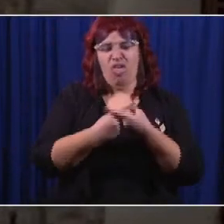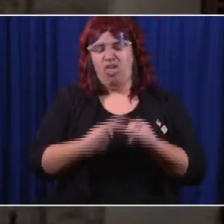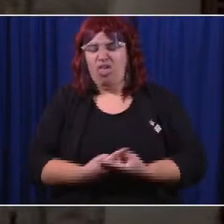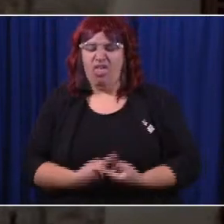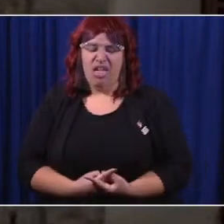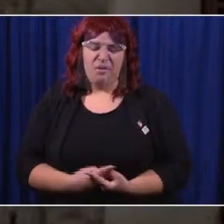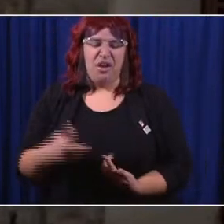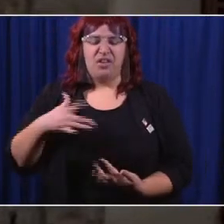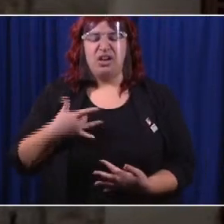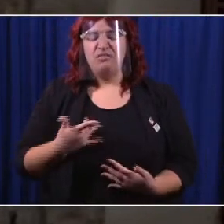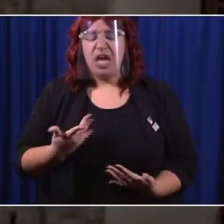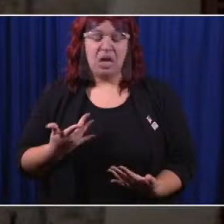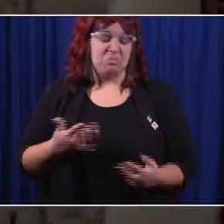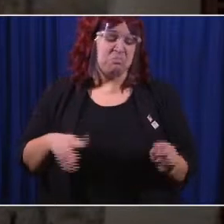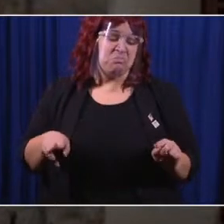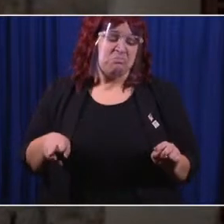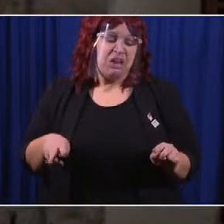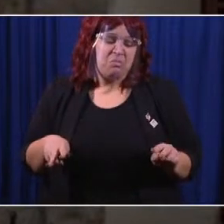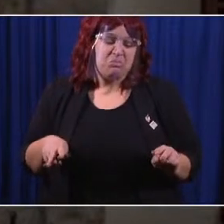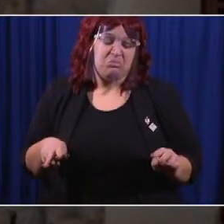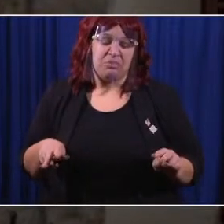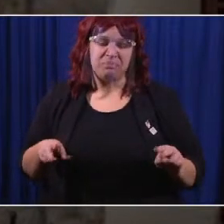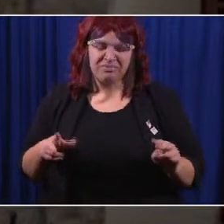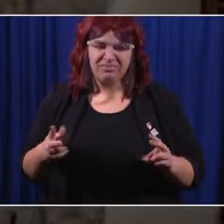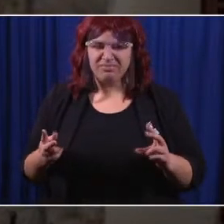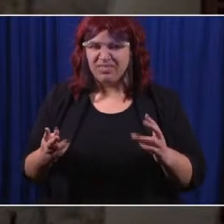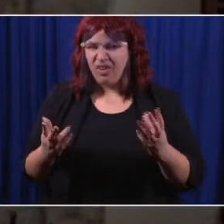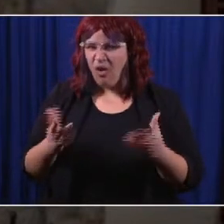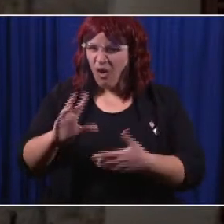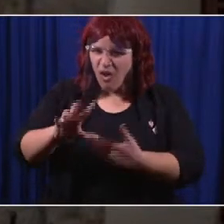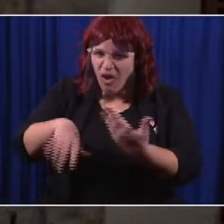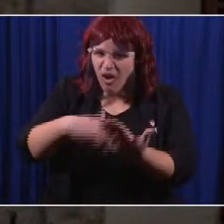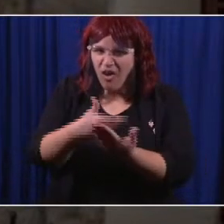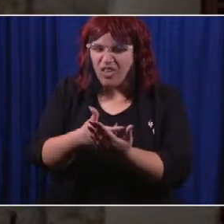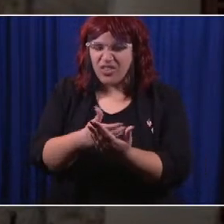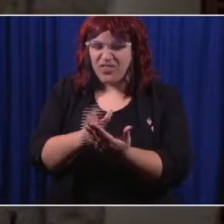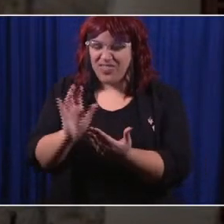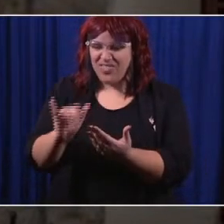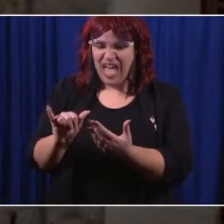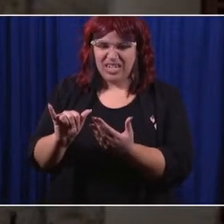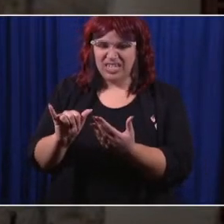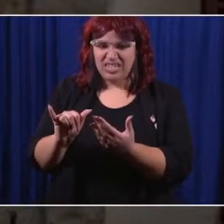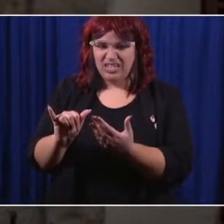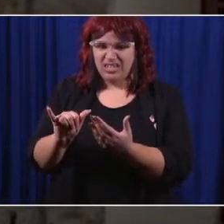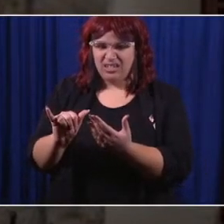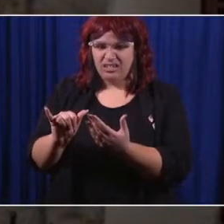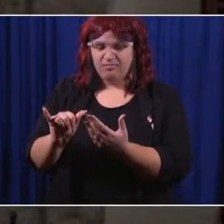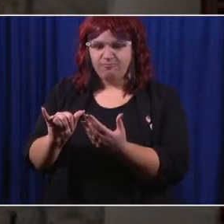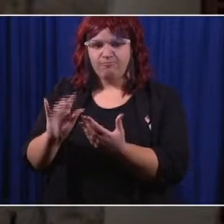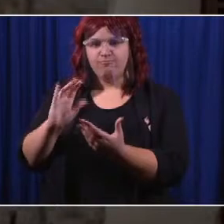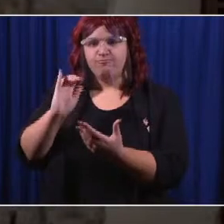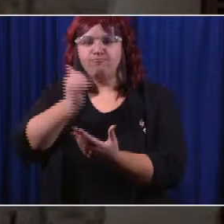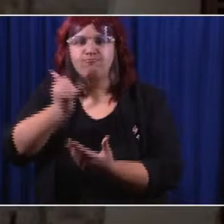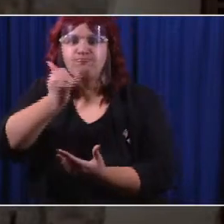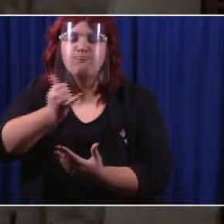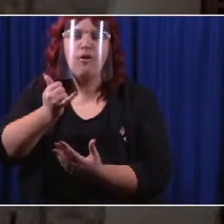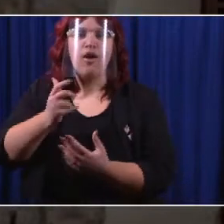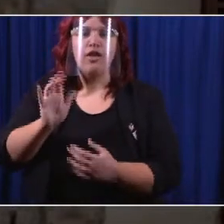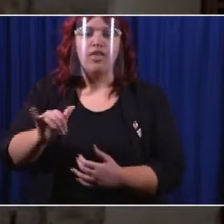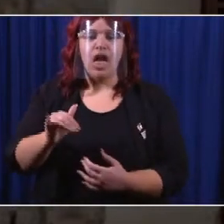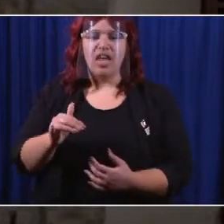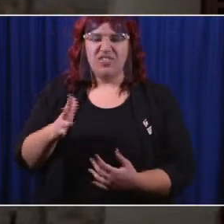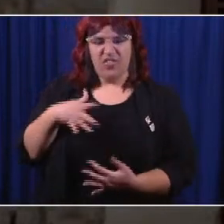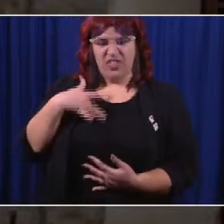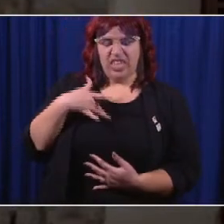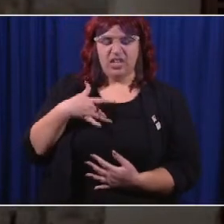uncover. All of that threatens to undermine what people believe. What are you as governor doing to resolve